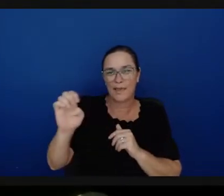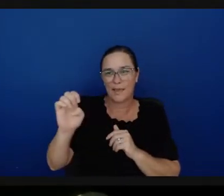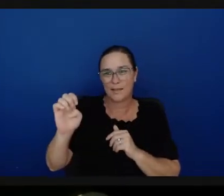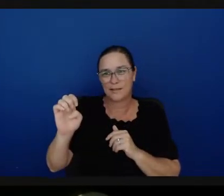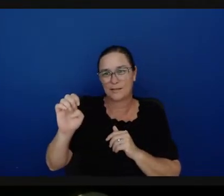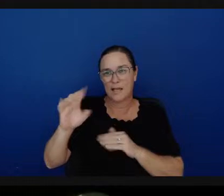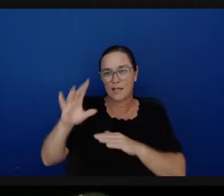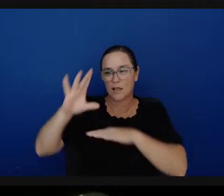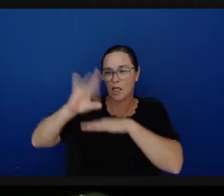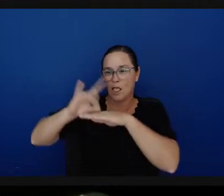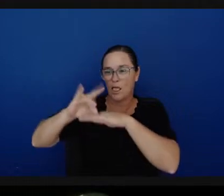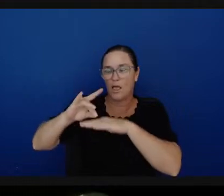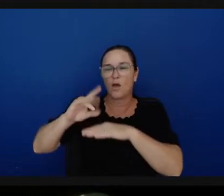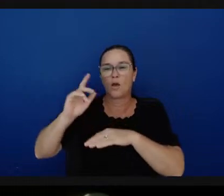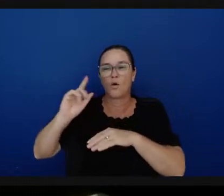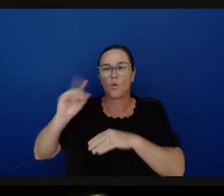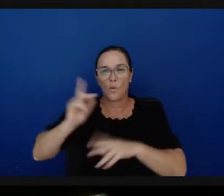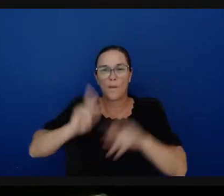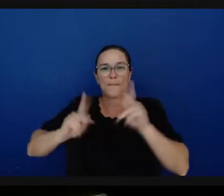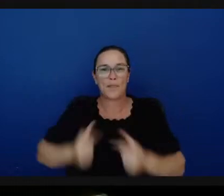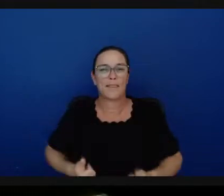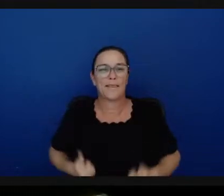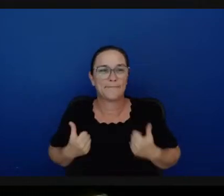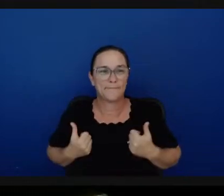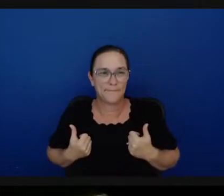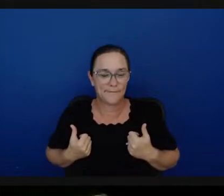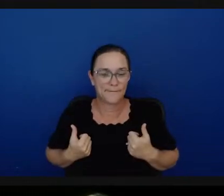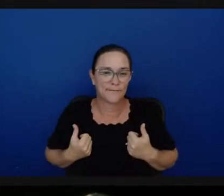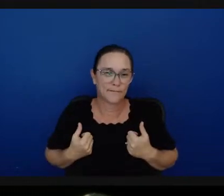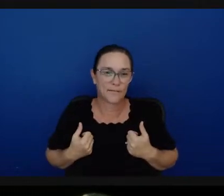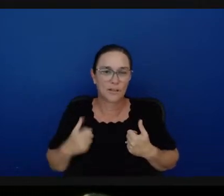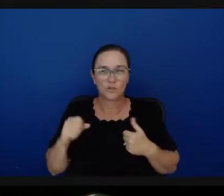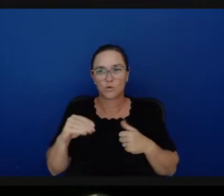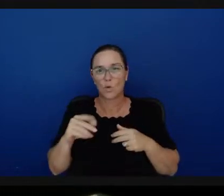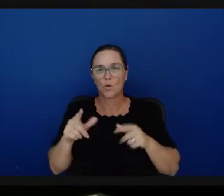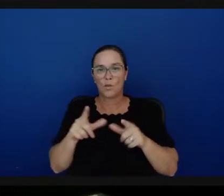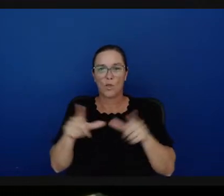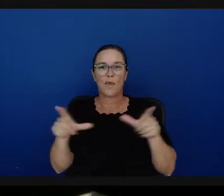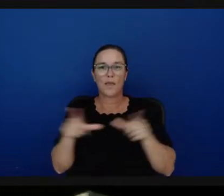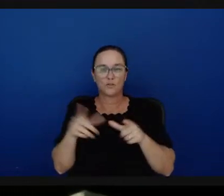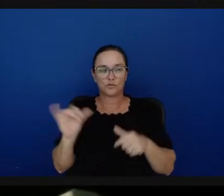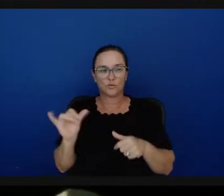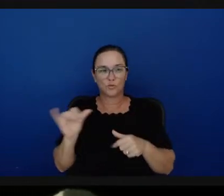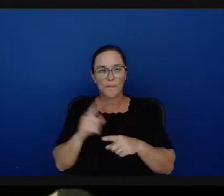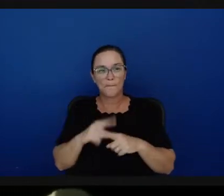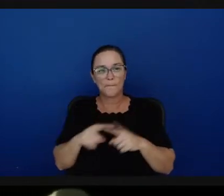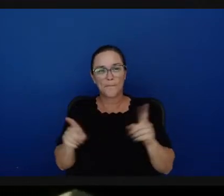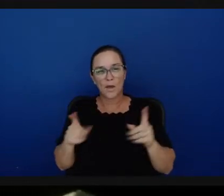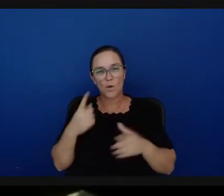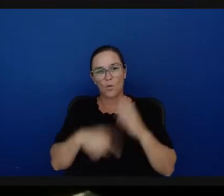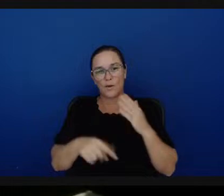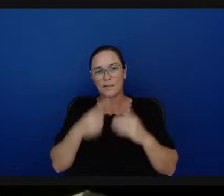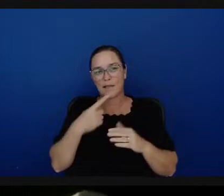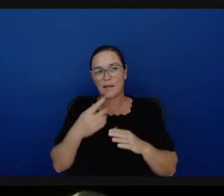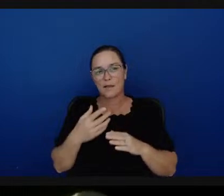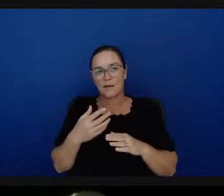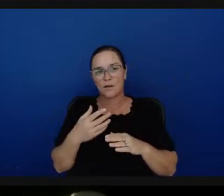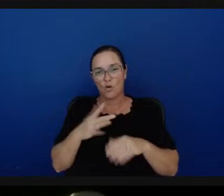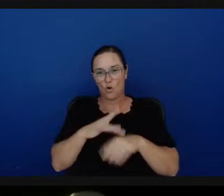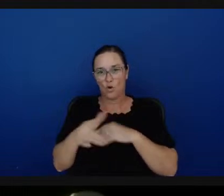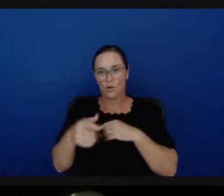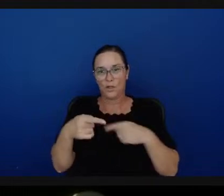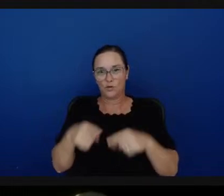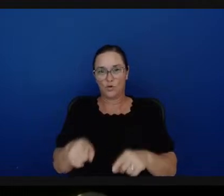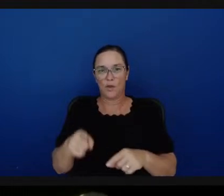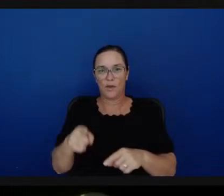live more than before, right? So the combination of its location as well, but then also what I mentioned early on in our update,